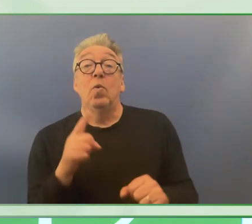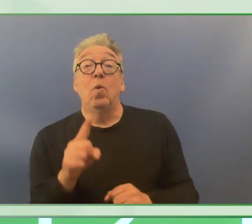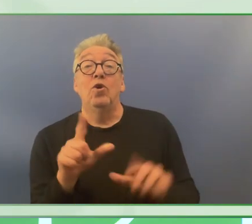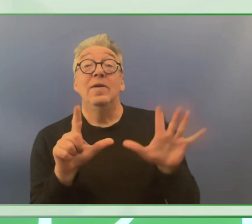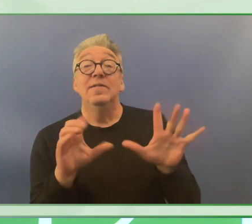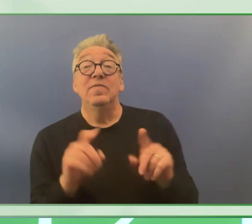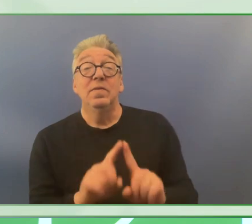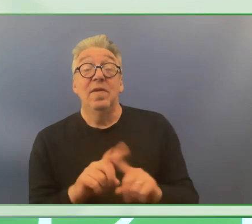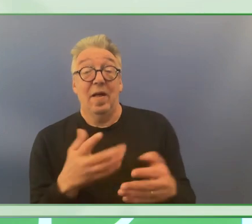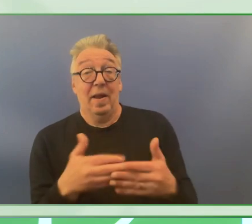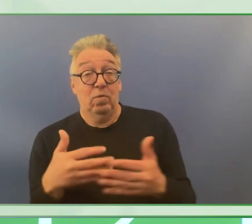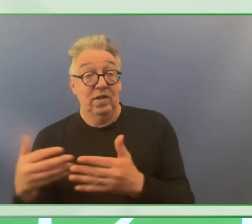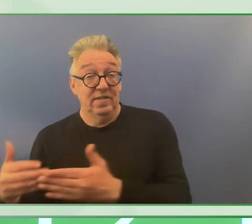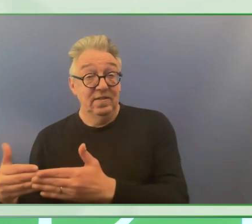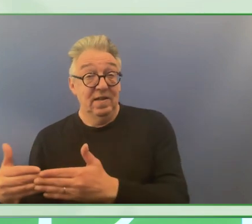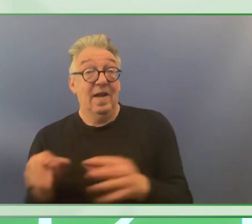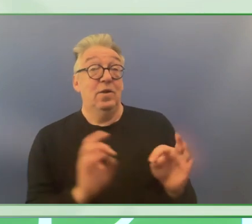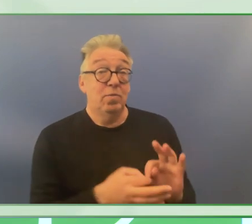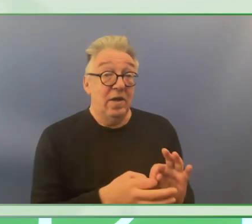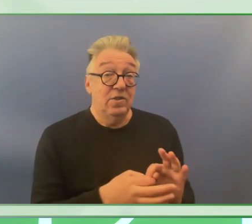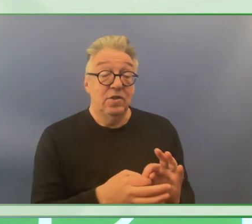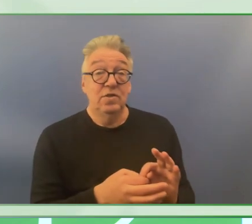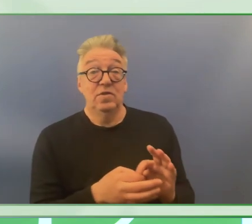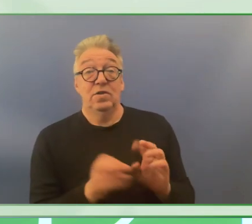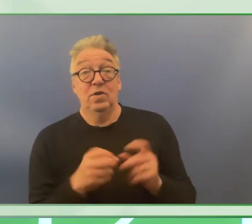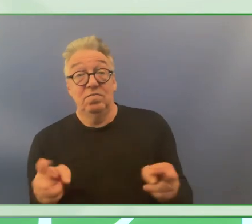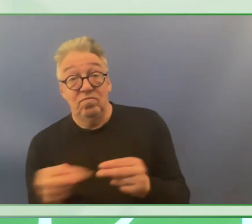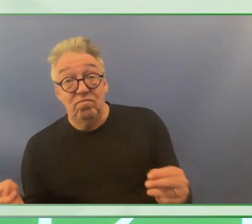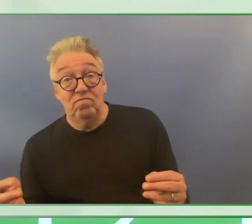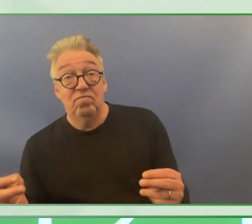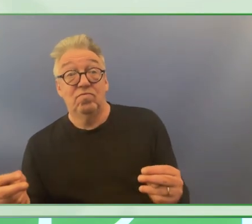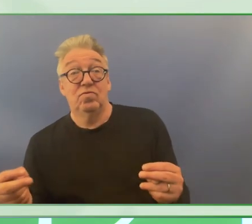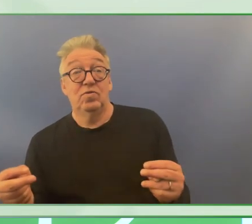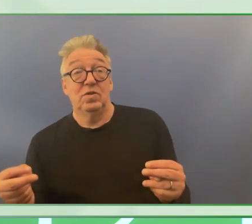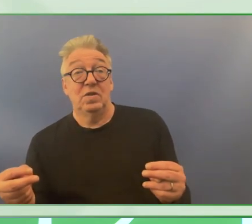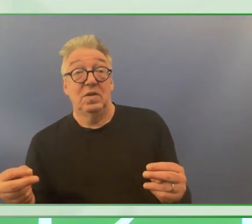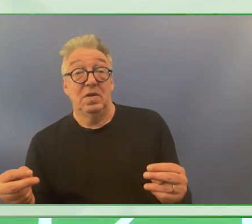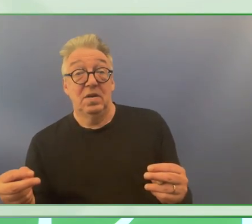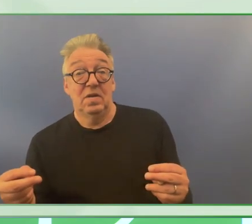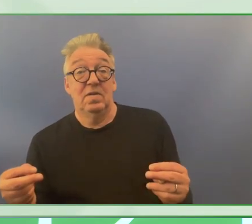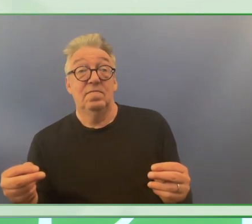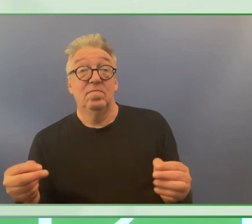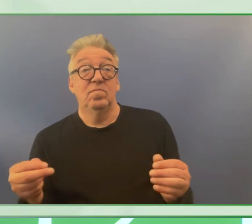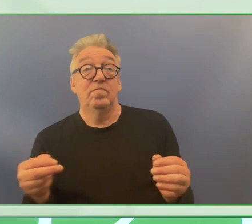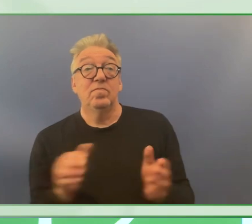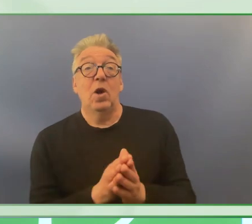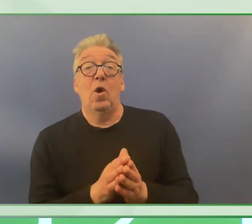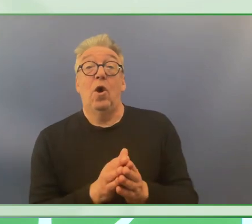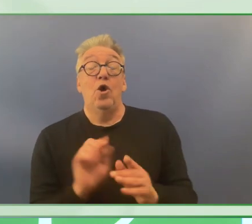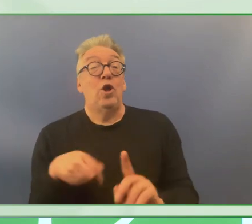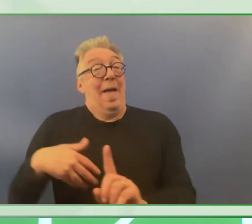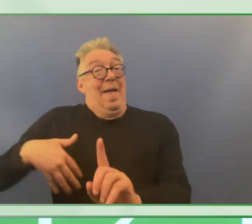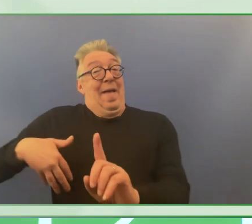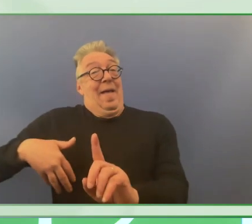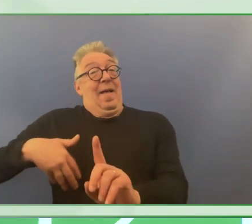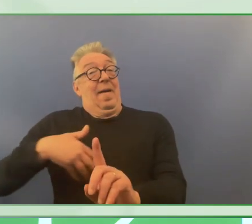translation, interpretation, capturing the data in the back end, whatever the problem statements are happening, and we are taking the work forward in